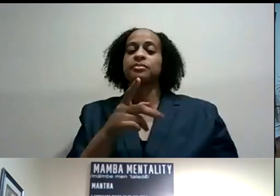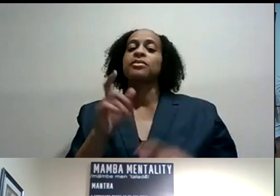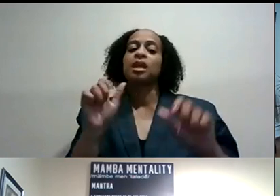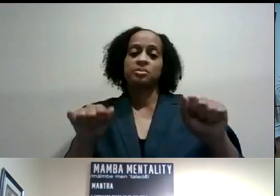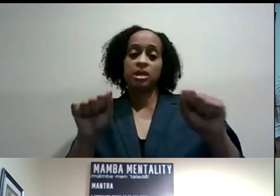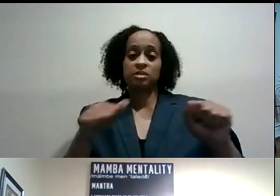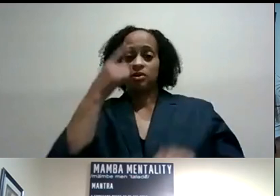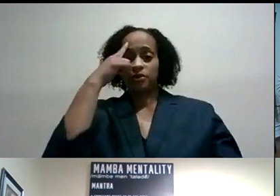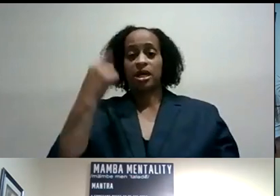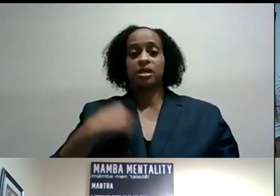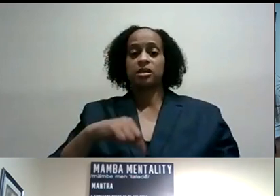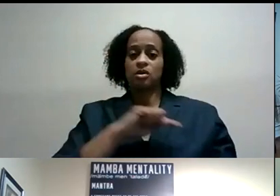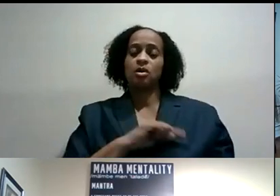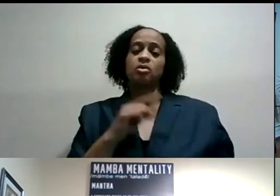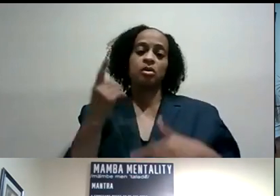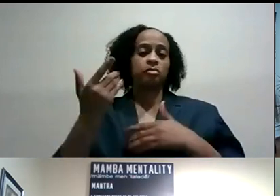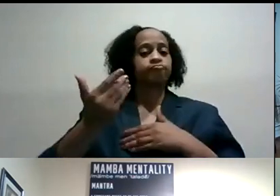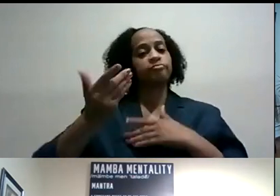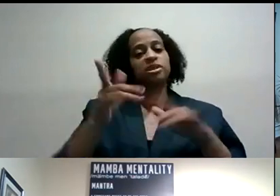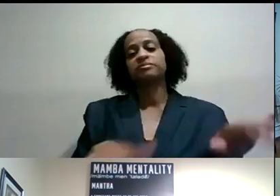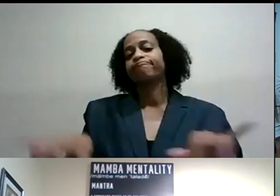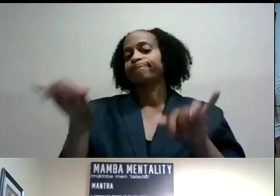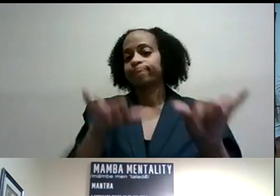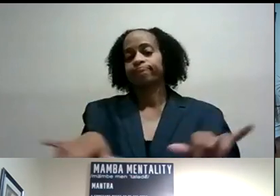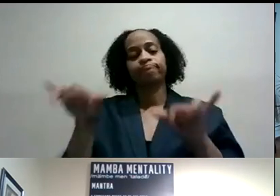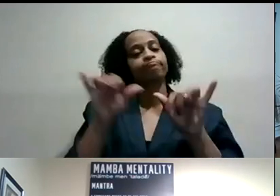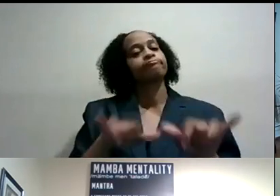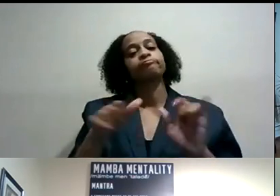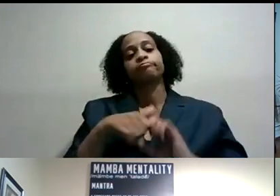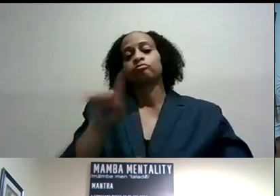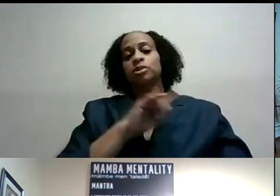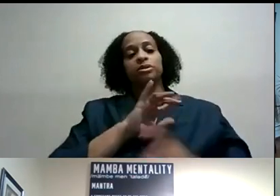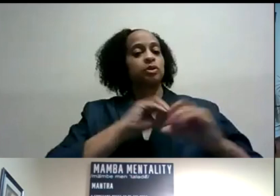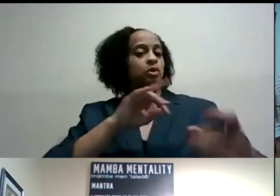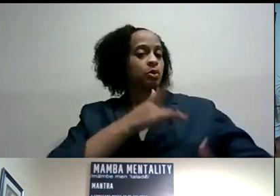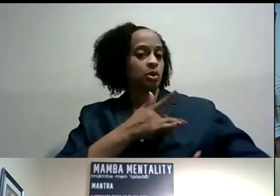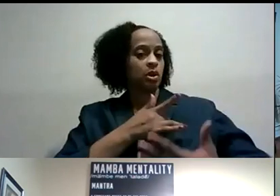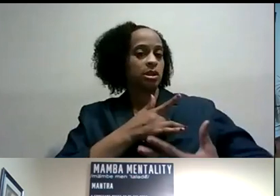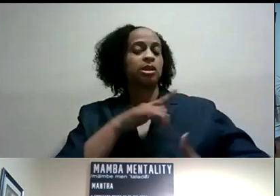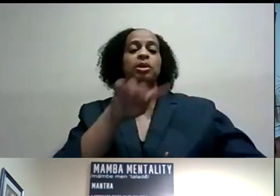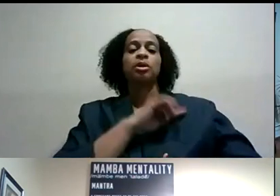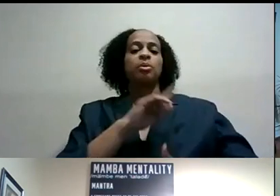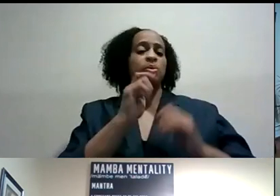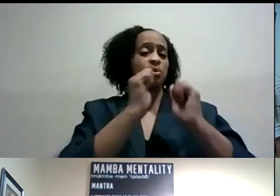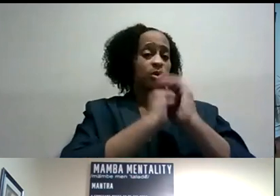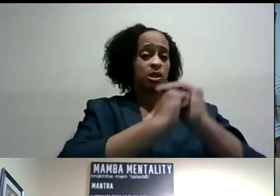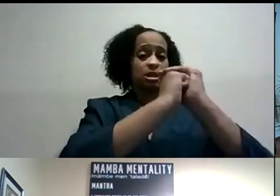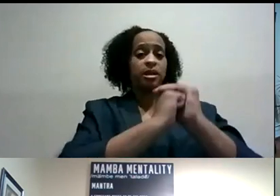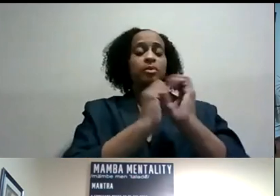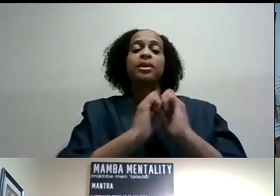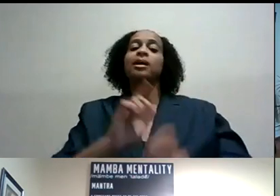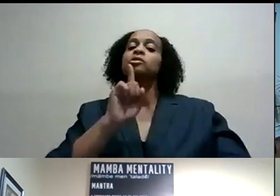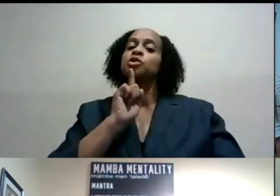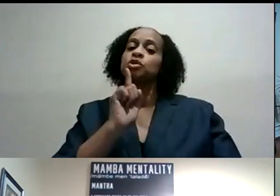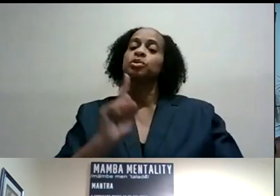for us to go through the motions of worshiping without truly